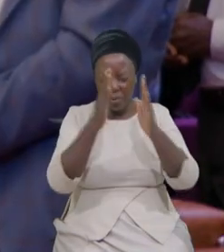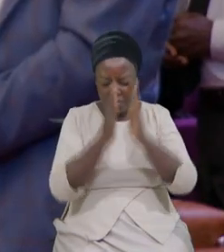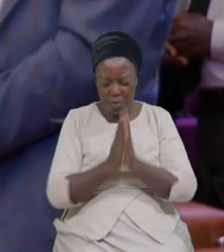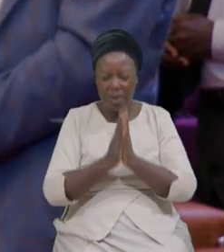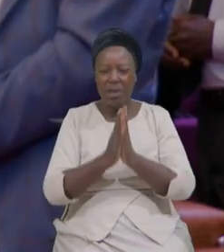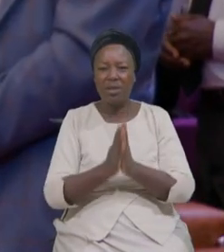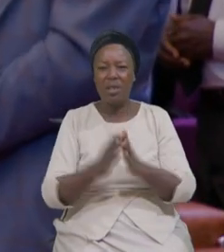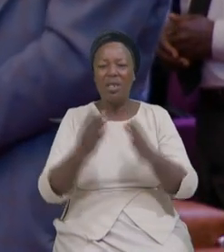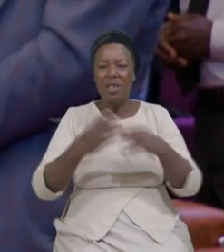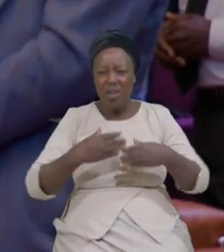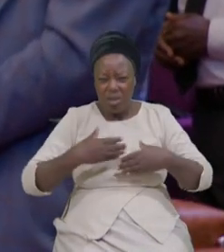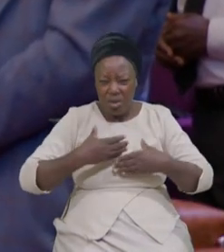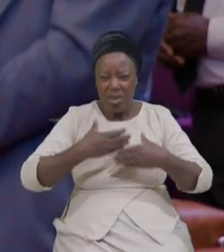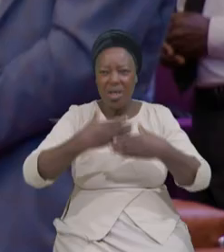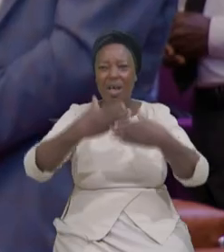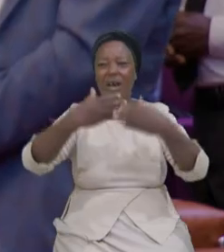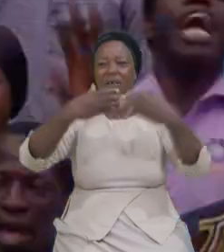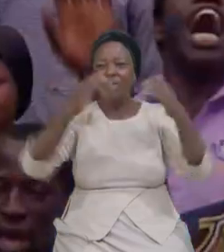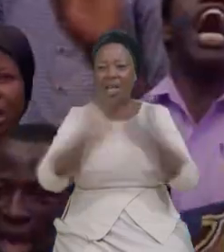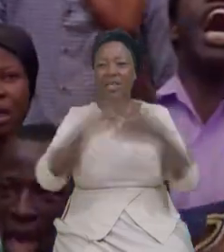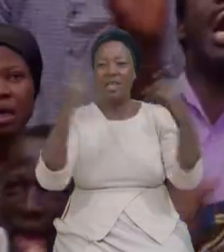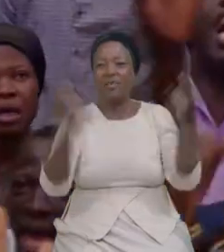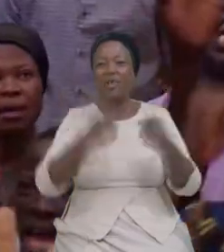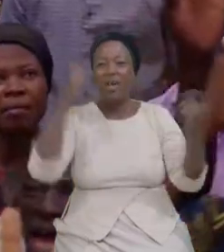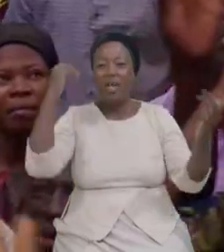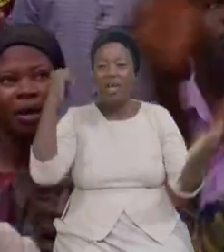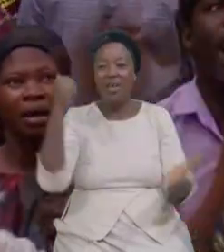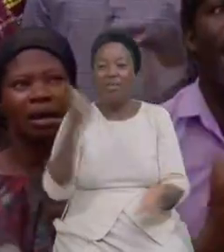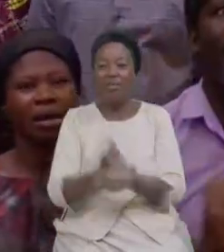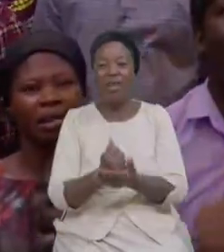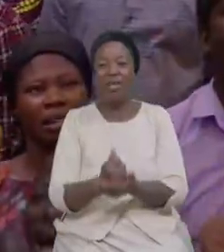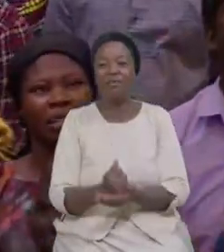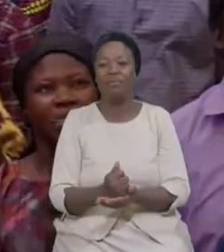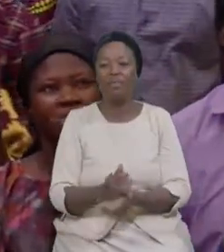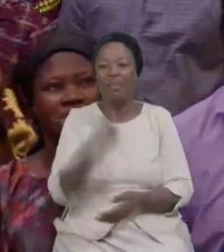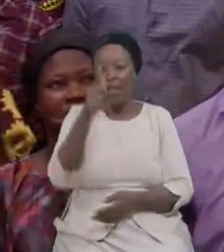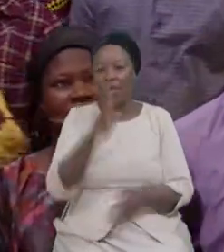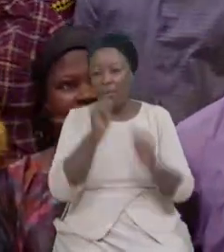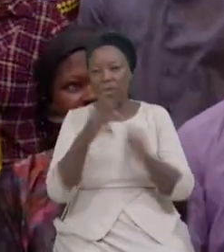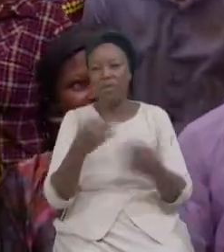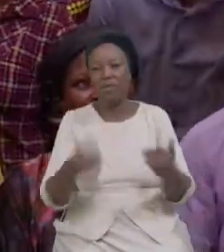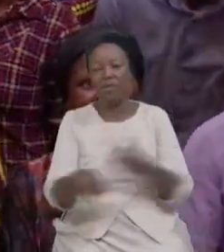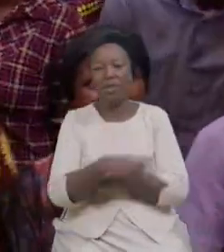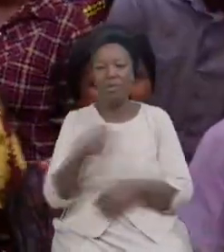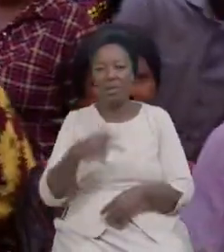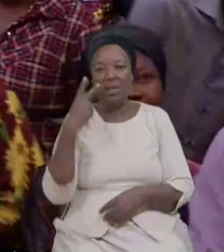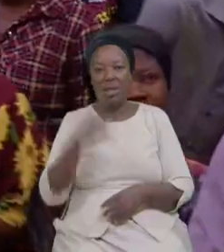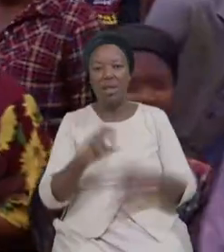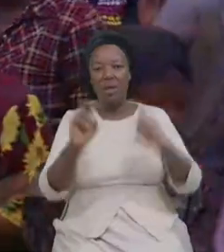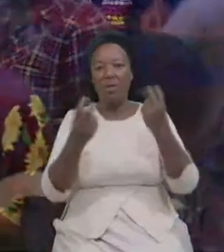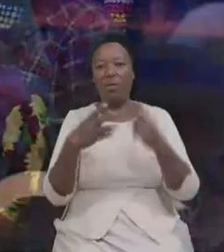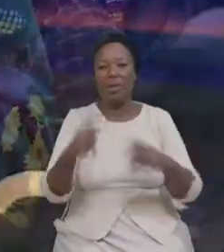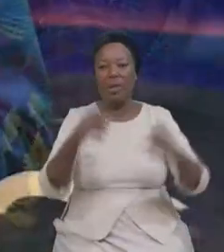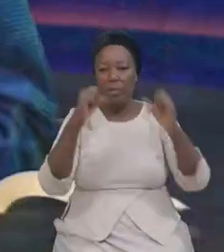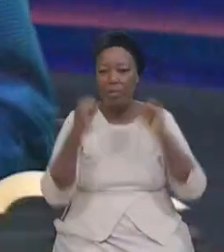me good celebration. Amen. God bless you. Today we're looking at the subject, the